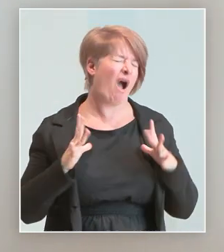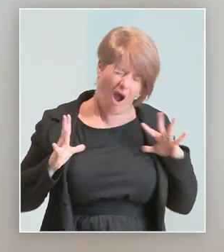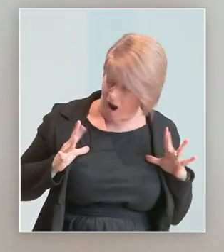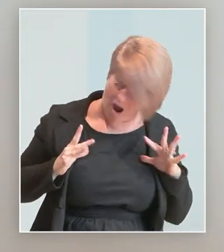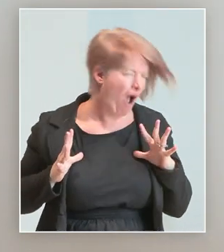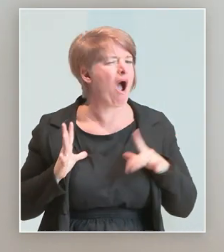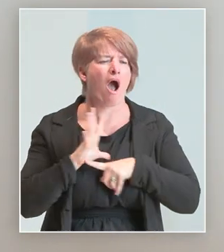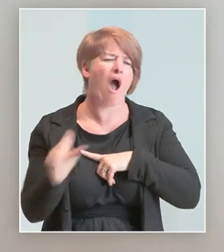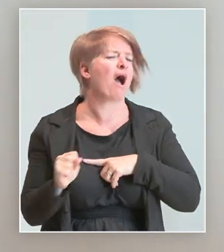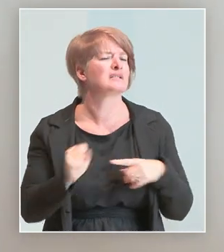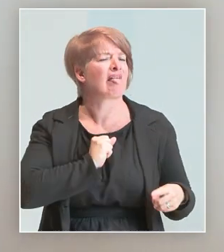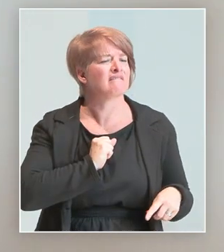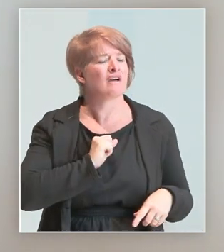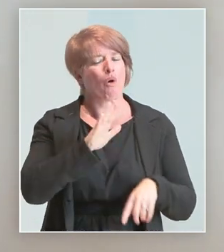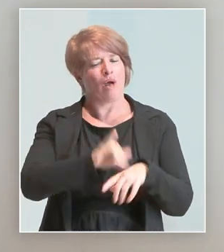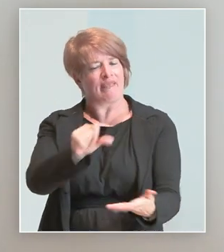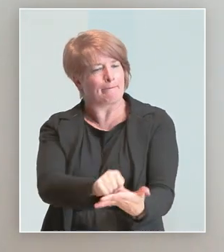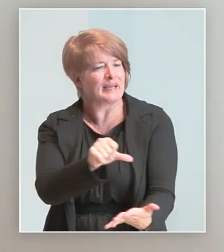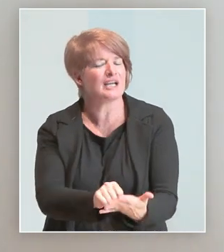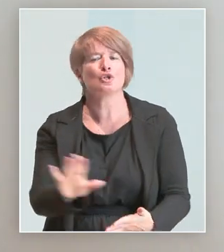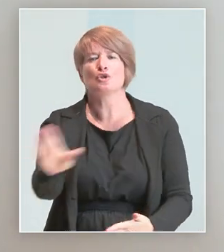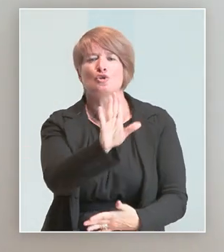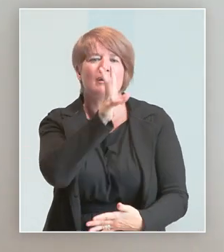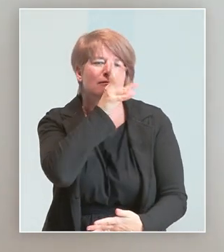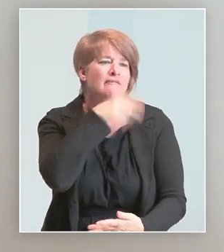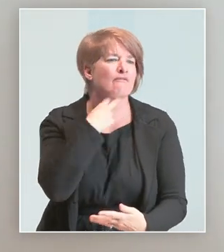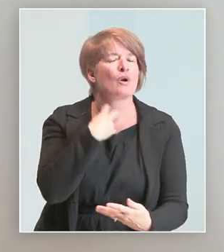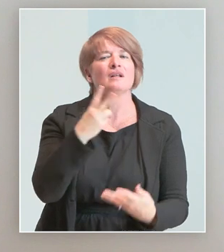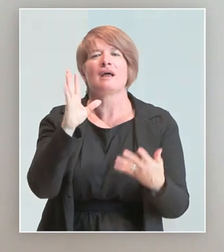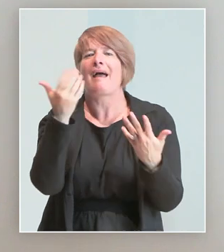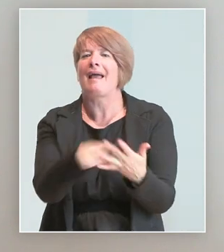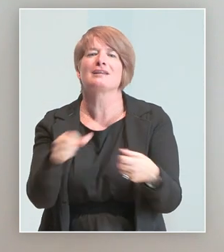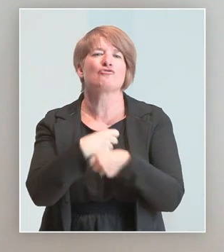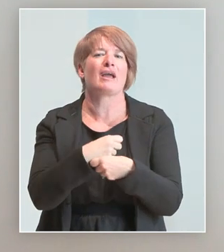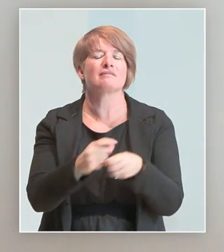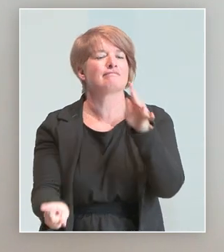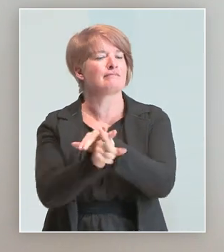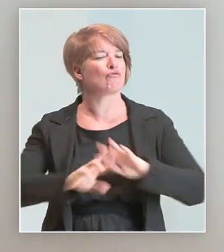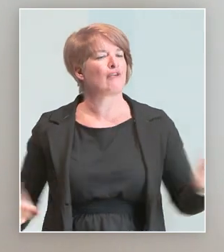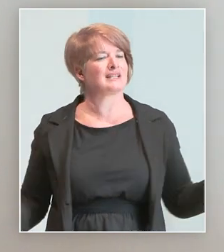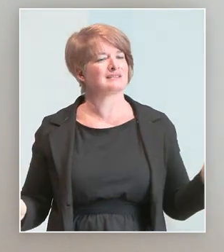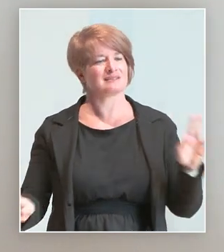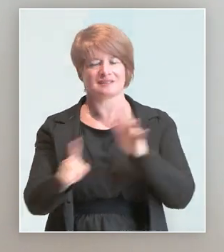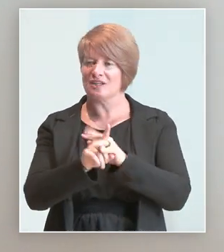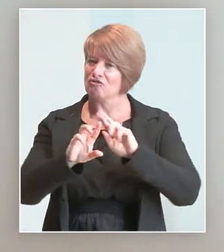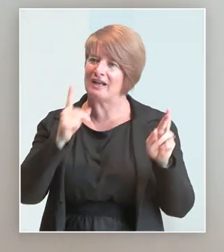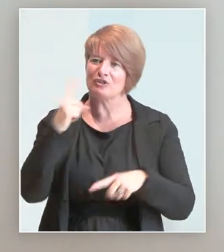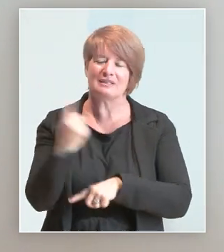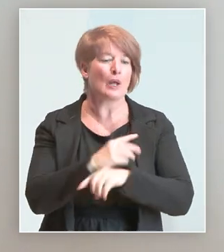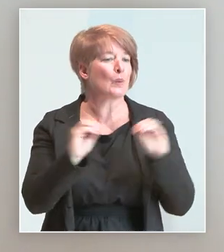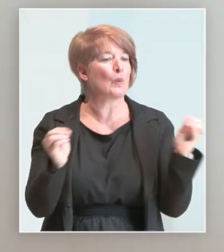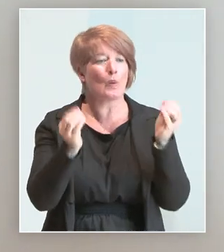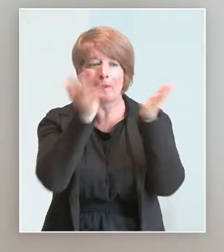on that page, in your voice, across all creating. Come ready. Come prepared for the day without the mask